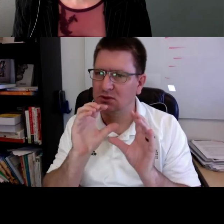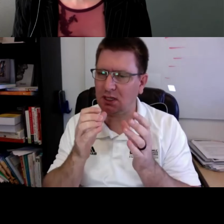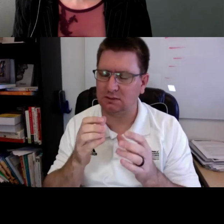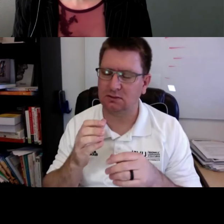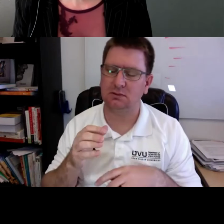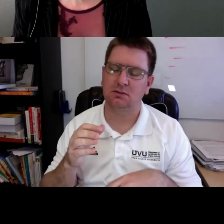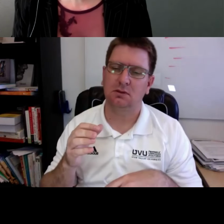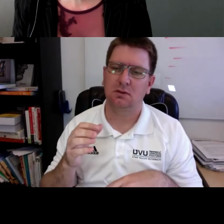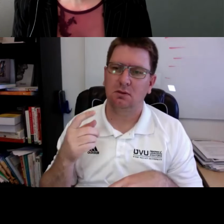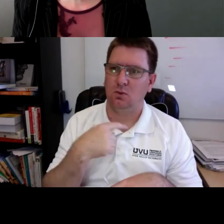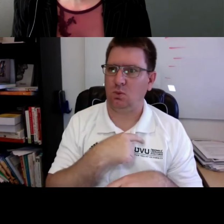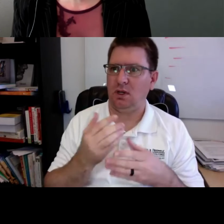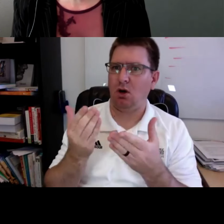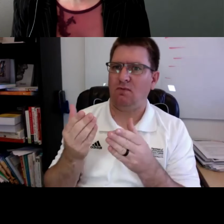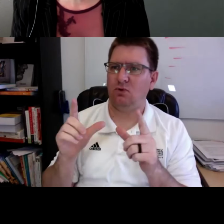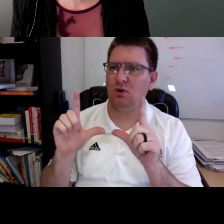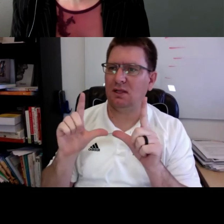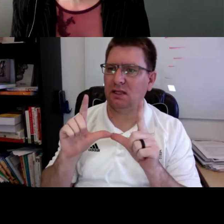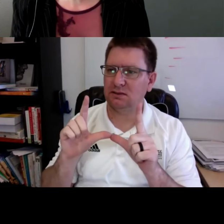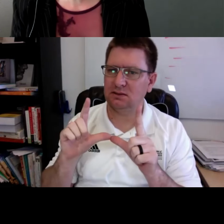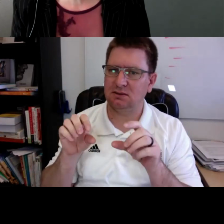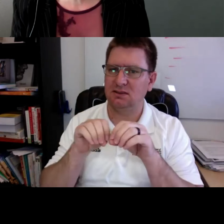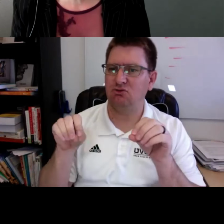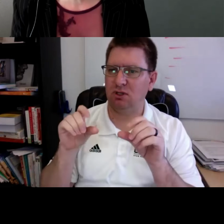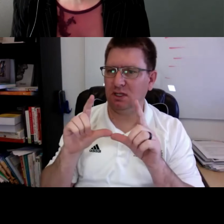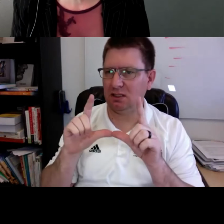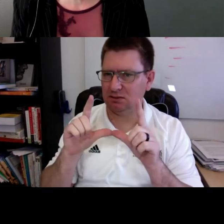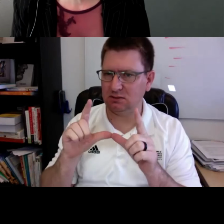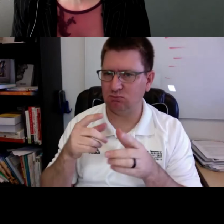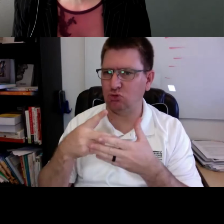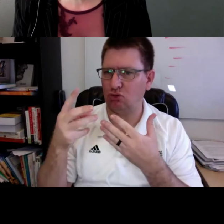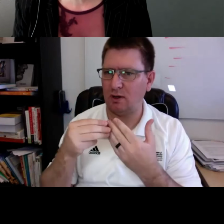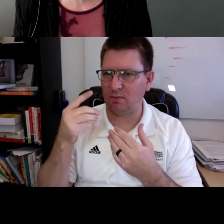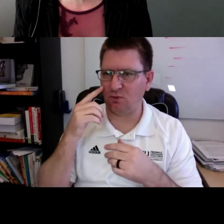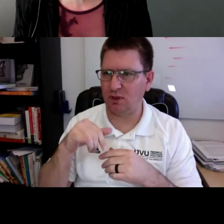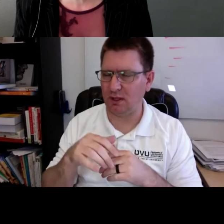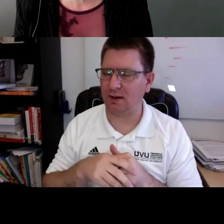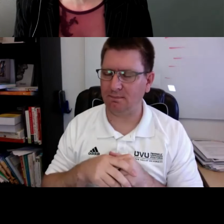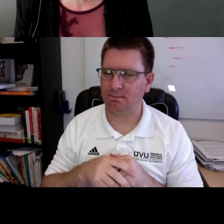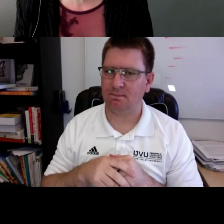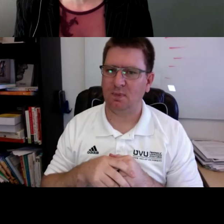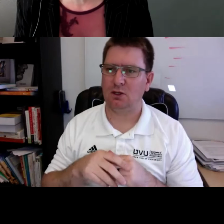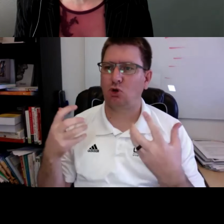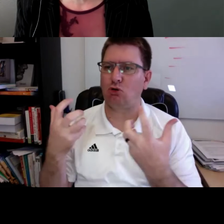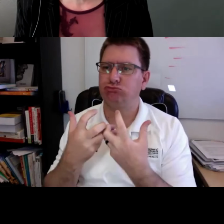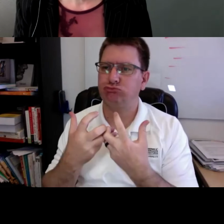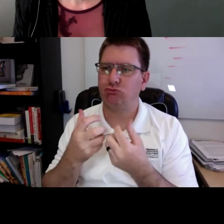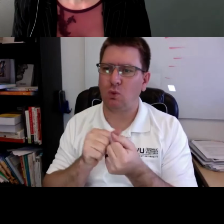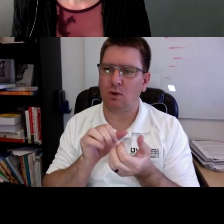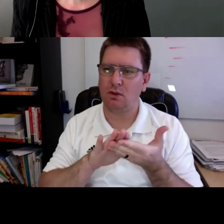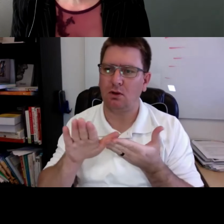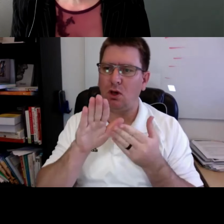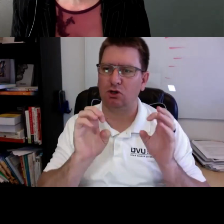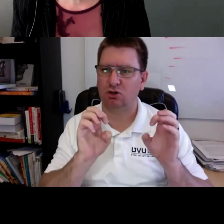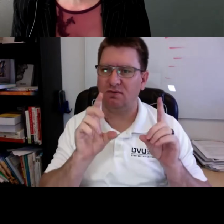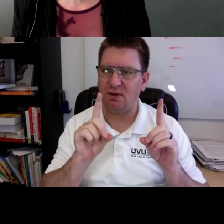little bit of cultural involvement in that class as well. We offer a licensed degree program for that.